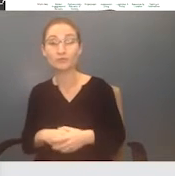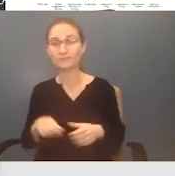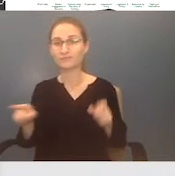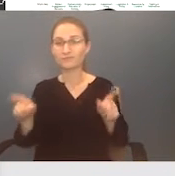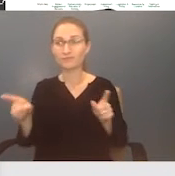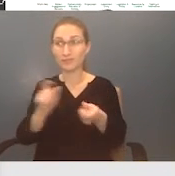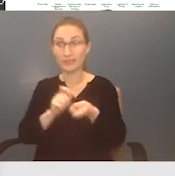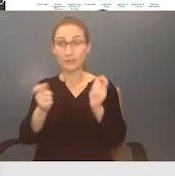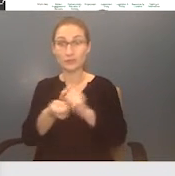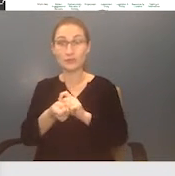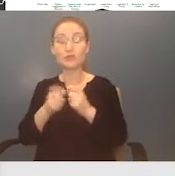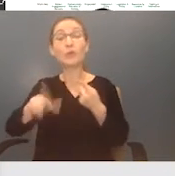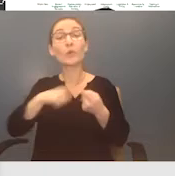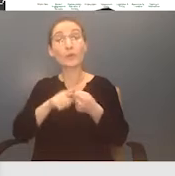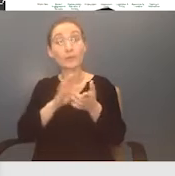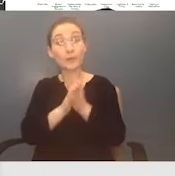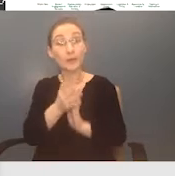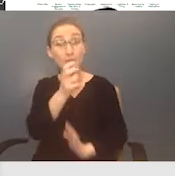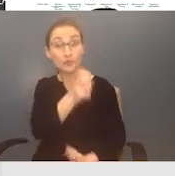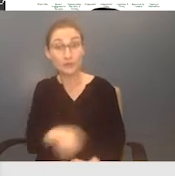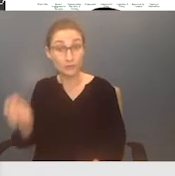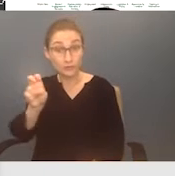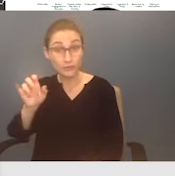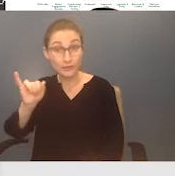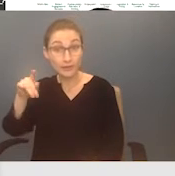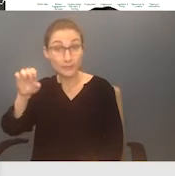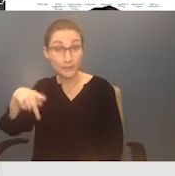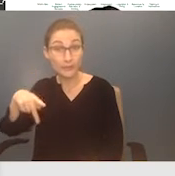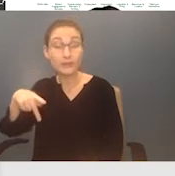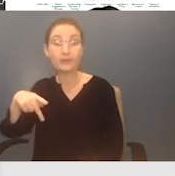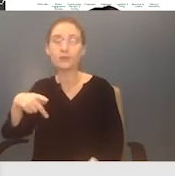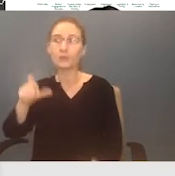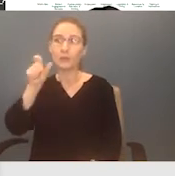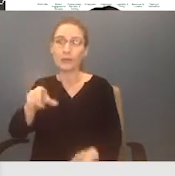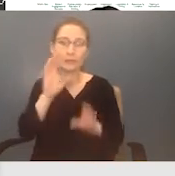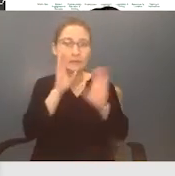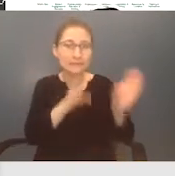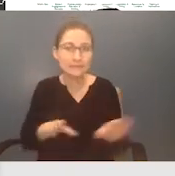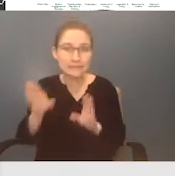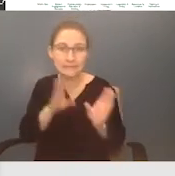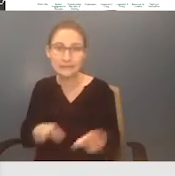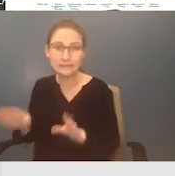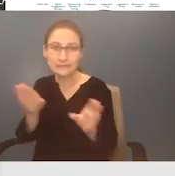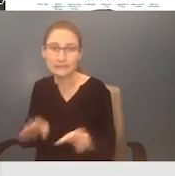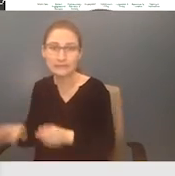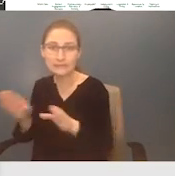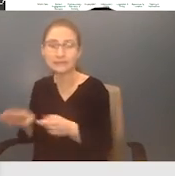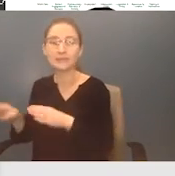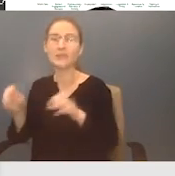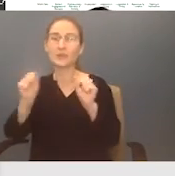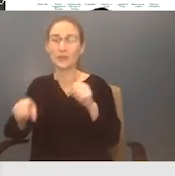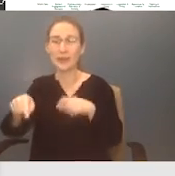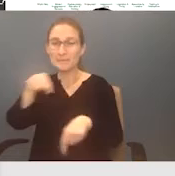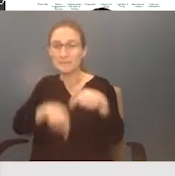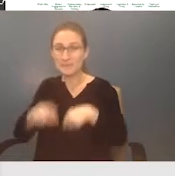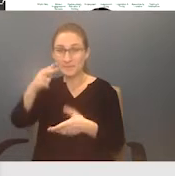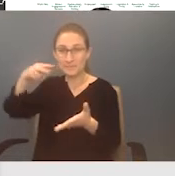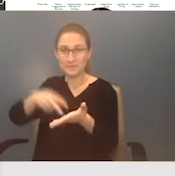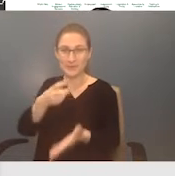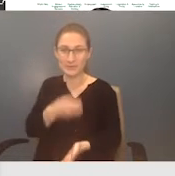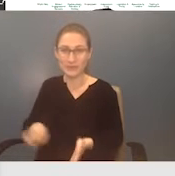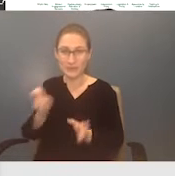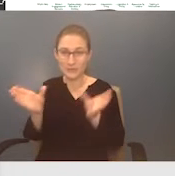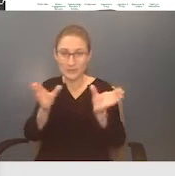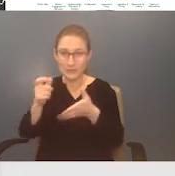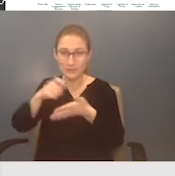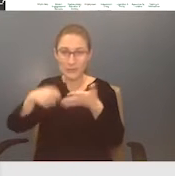an IEP becomes a transition IEP, some of those changes and preparing for them. You can always go back to that transition services checklist, of